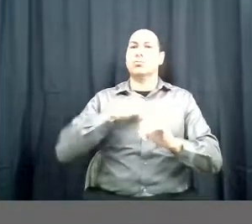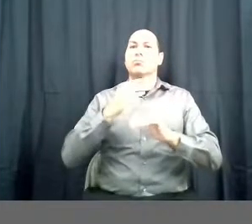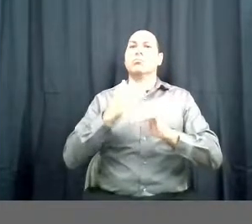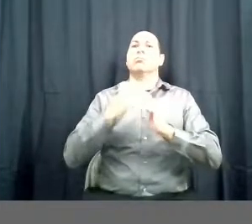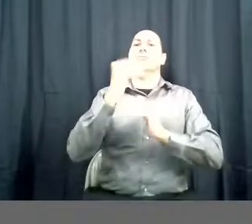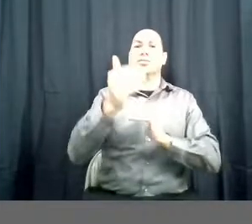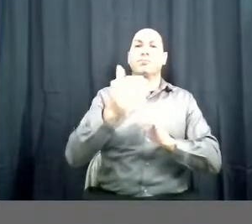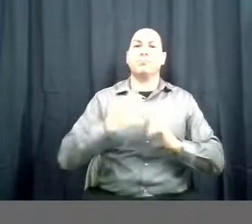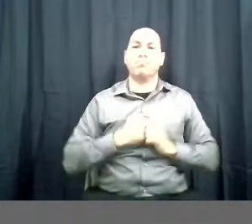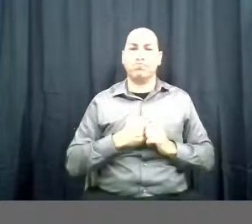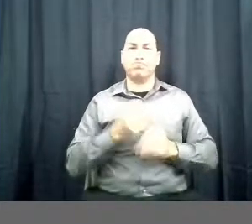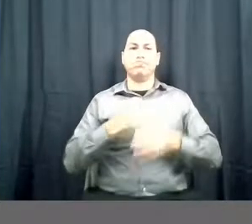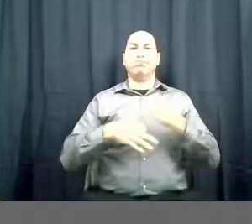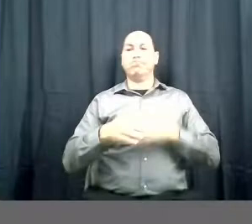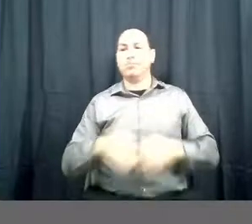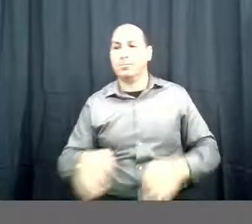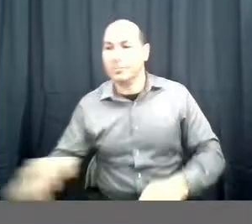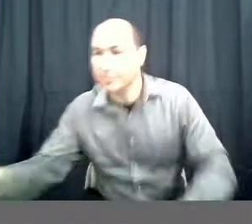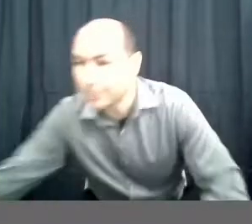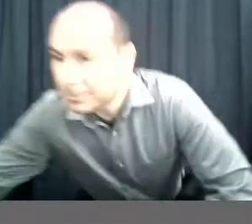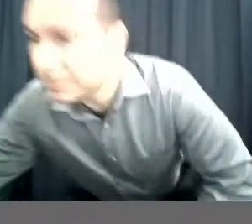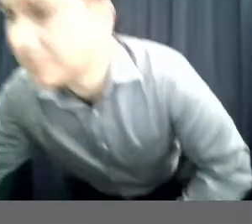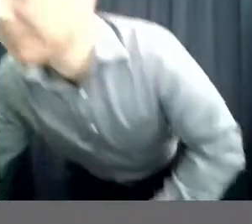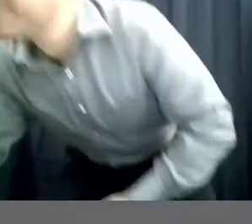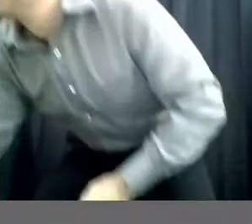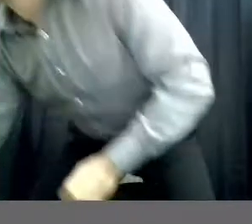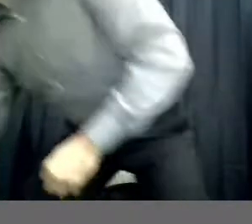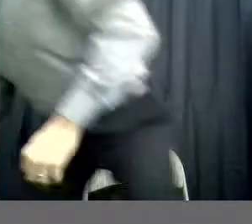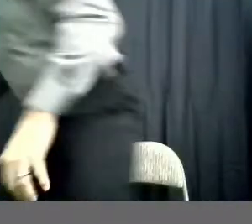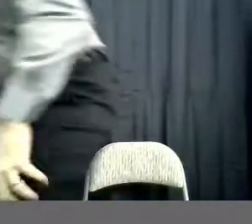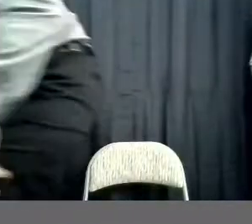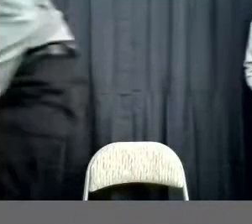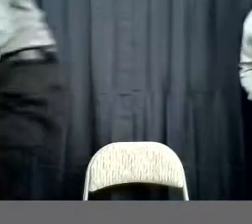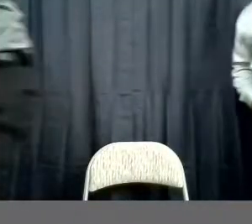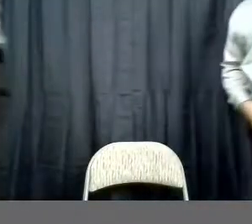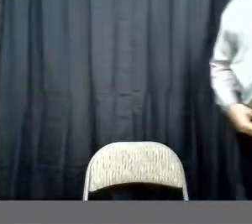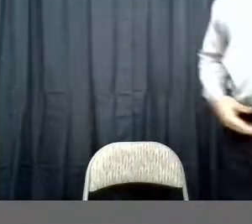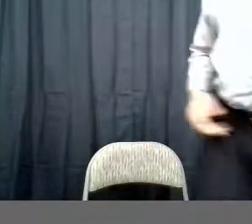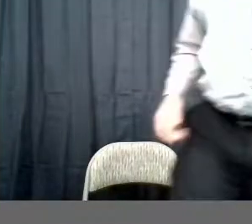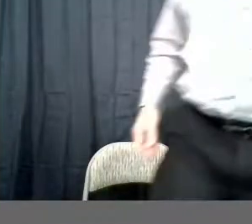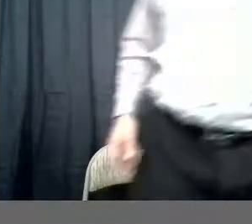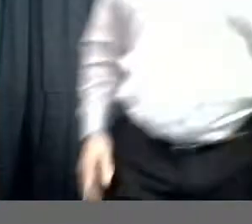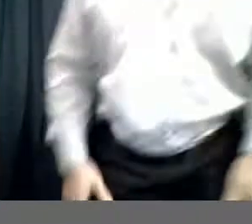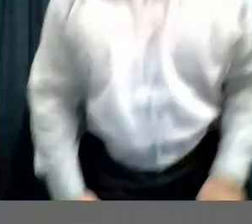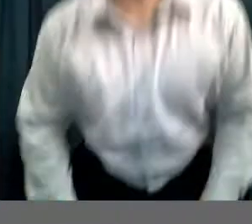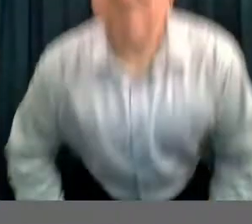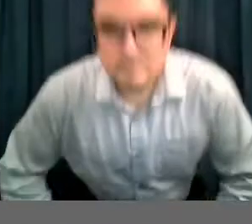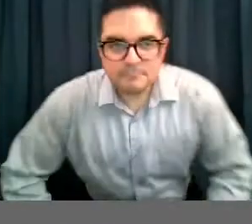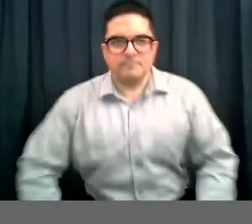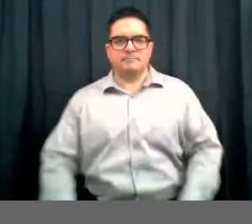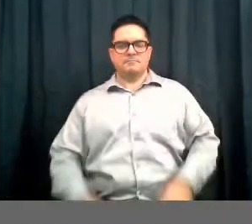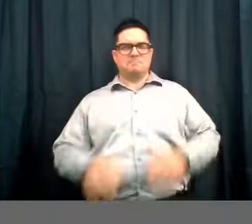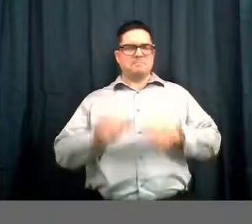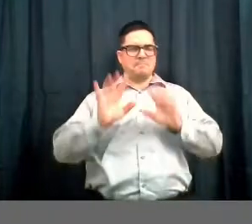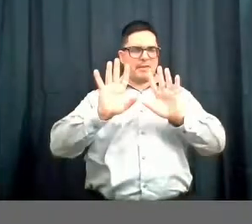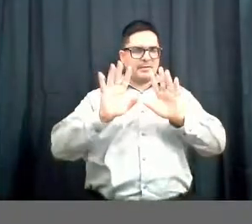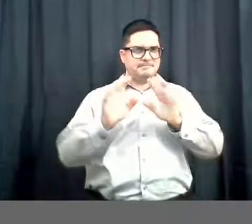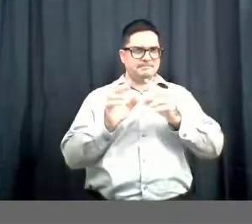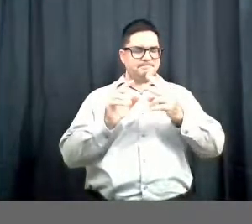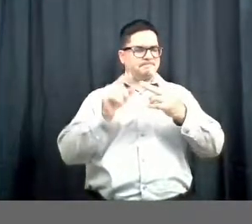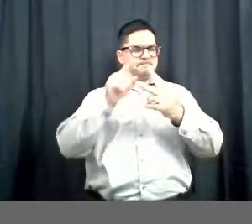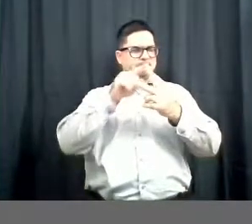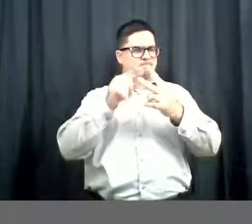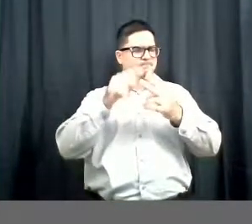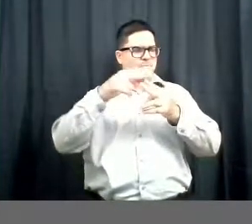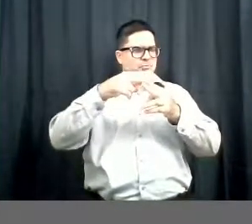Okay, well, I don't want to bog us down. Just two quick items. Again, I just want to point out